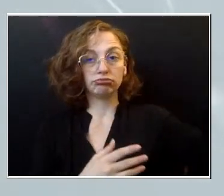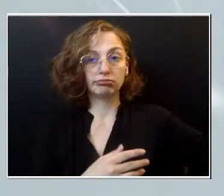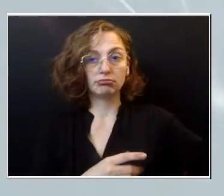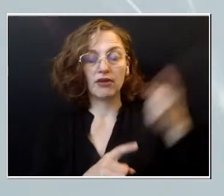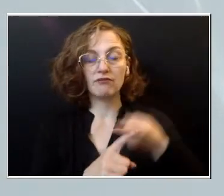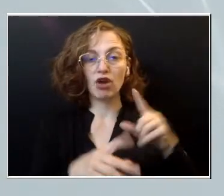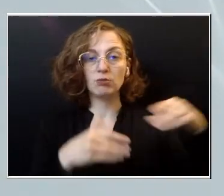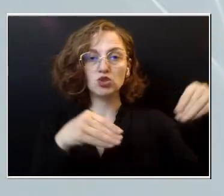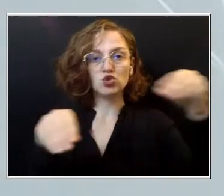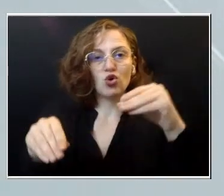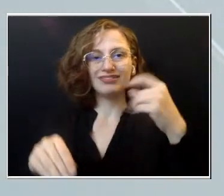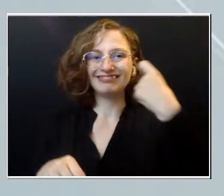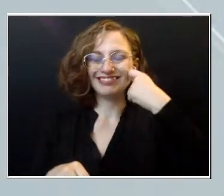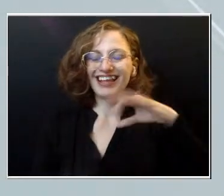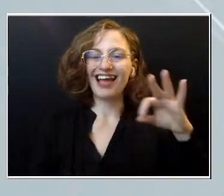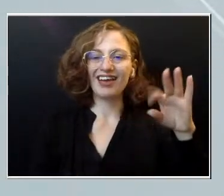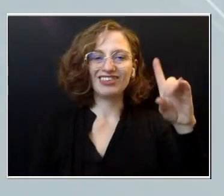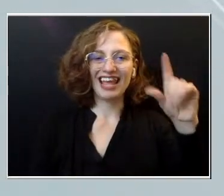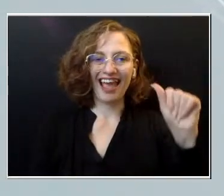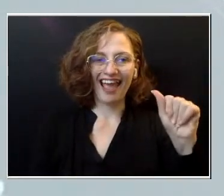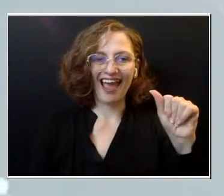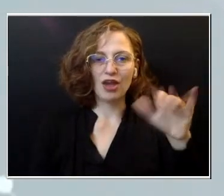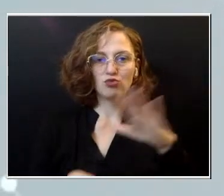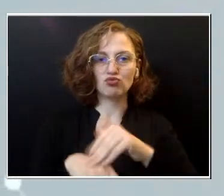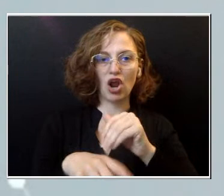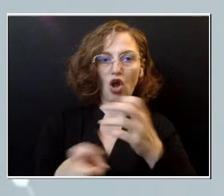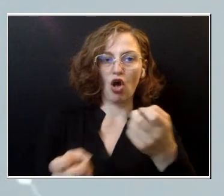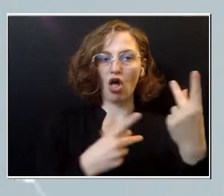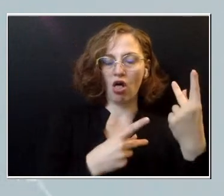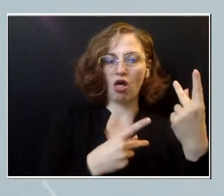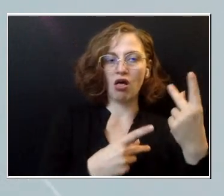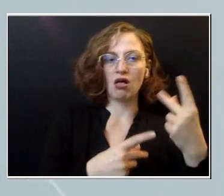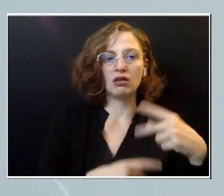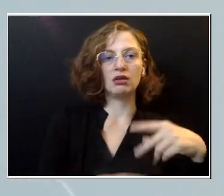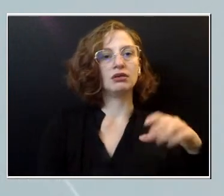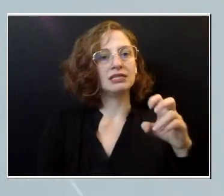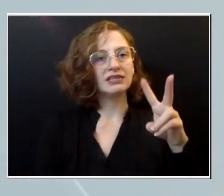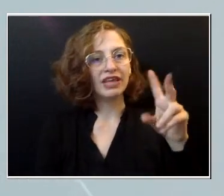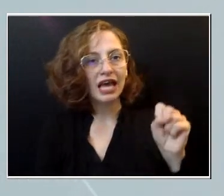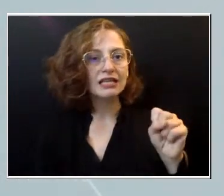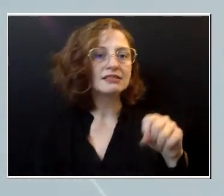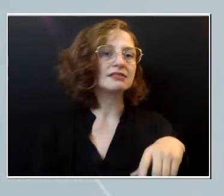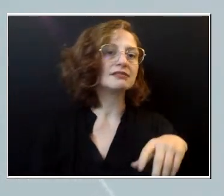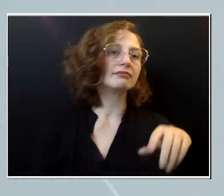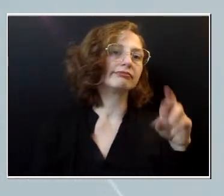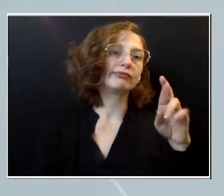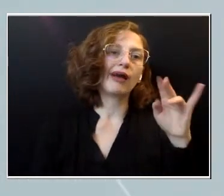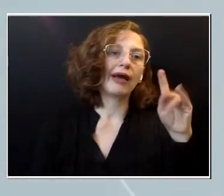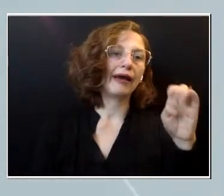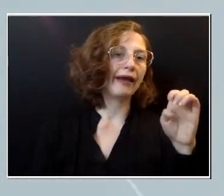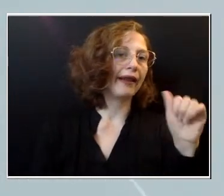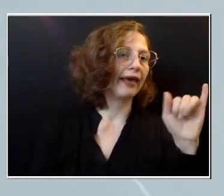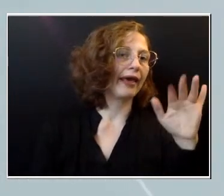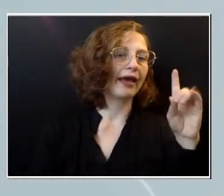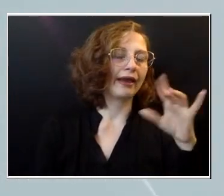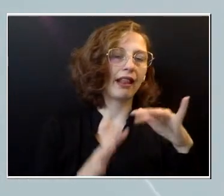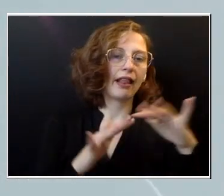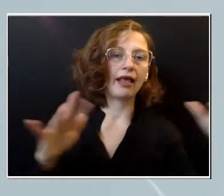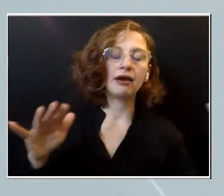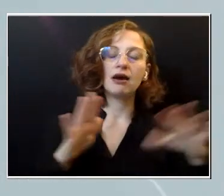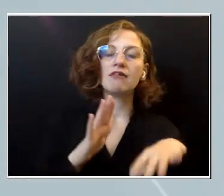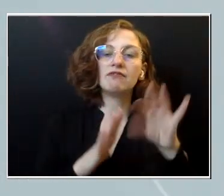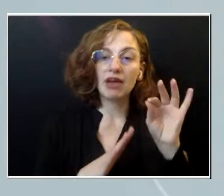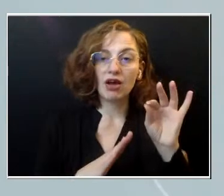joined the list, Rite Aid, CVS, Target, other brands. But the FDA found that unsafe bacteria was in the factory where these eye drops were